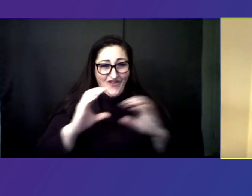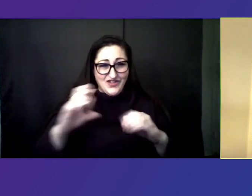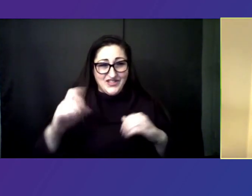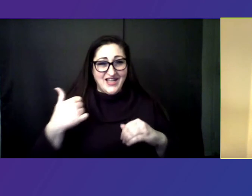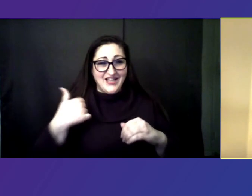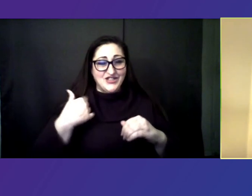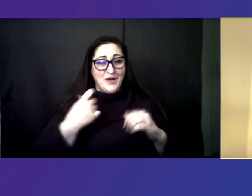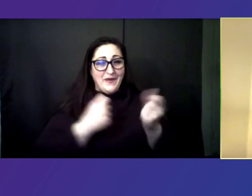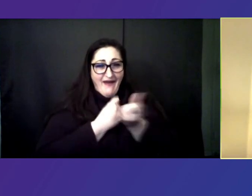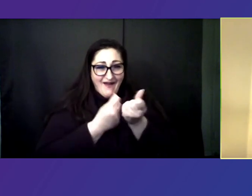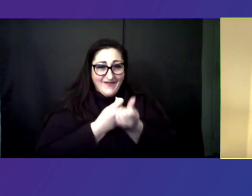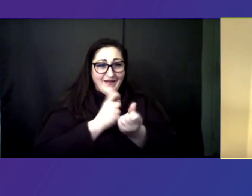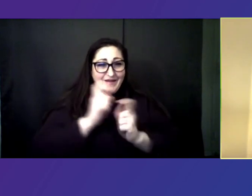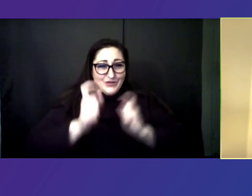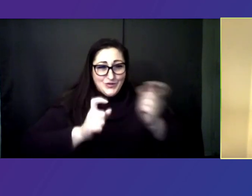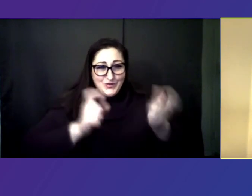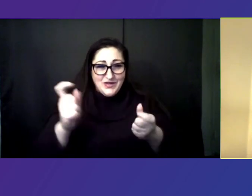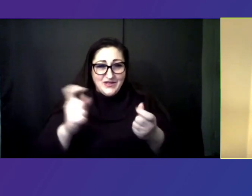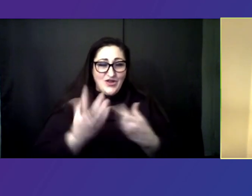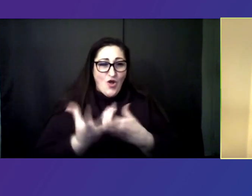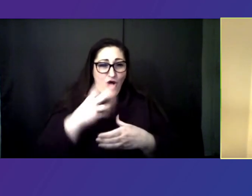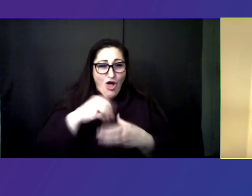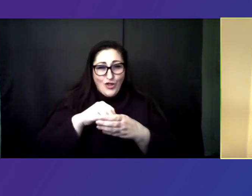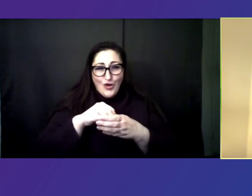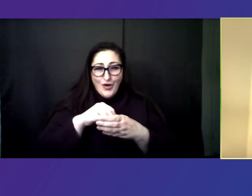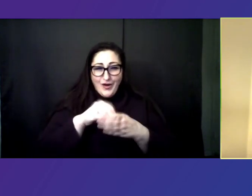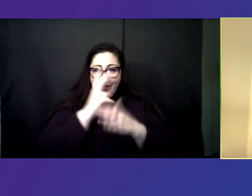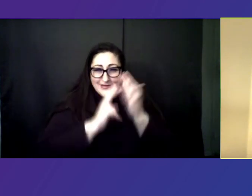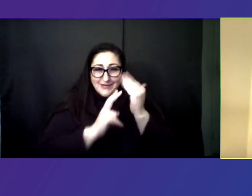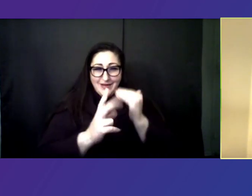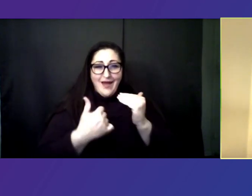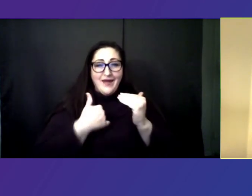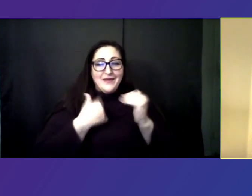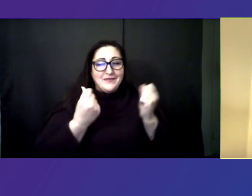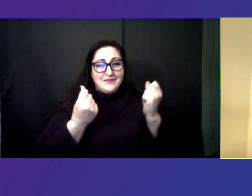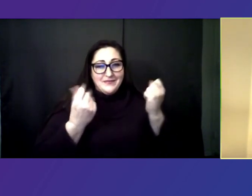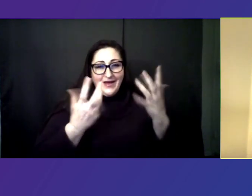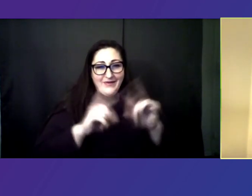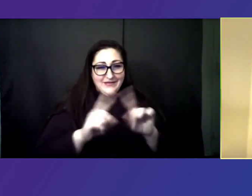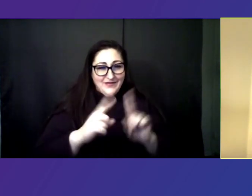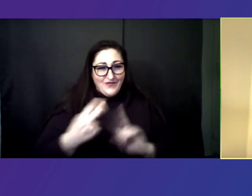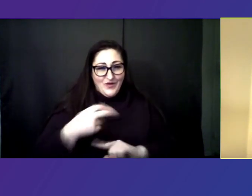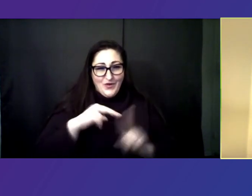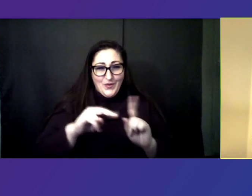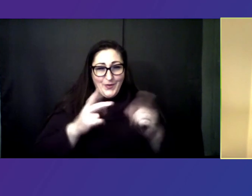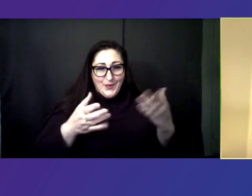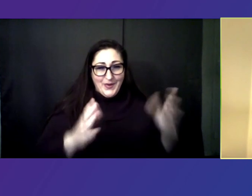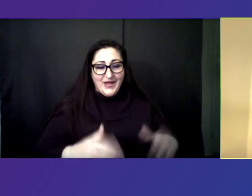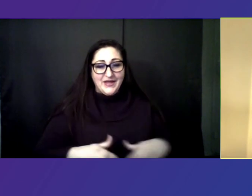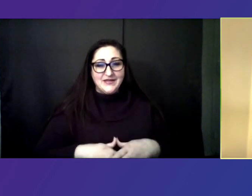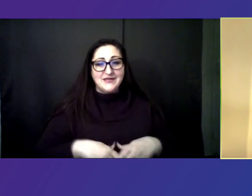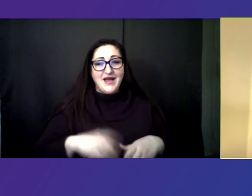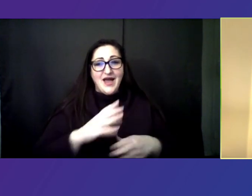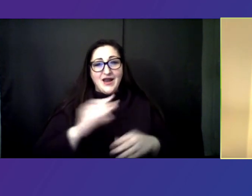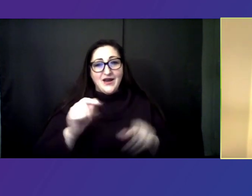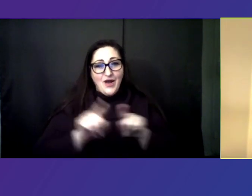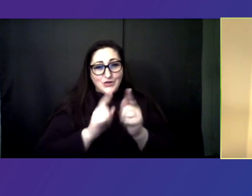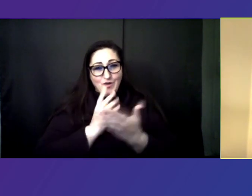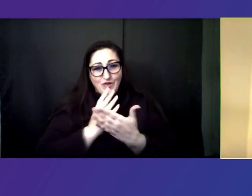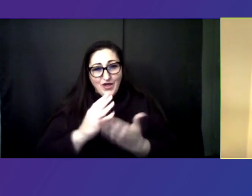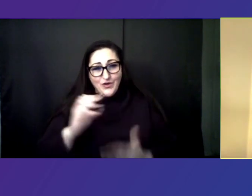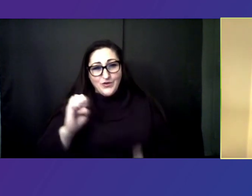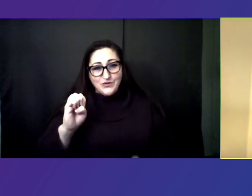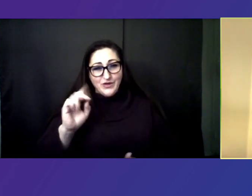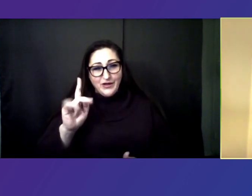offering your insight in all ways. And a final thank you to our sponsors, to Erica Cook of Biscardi Center,